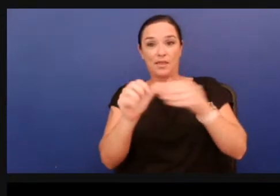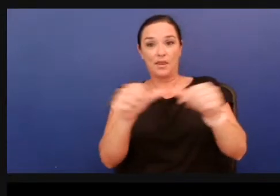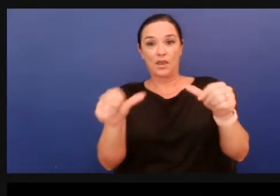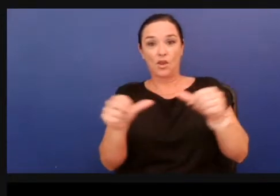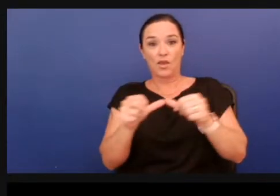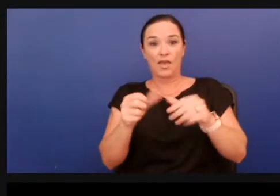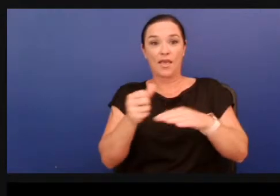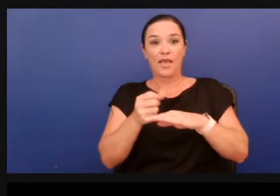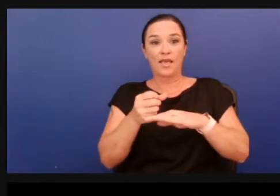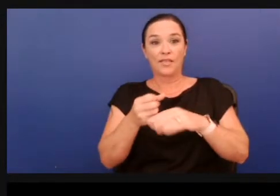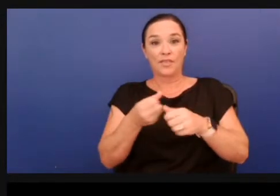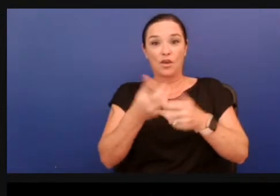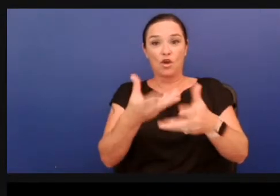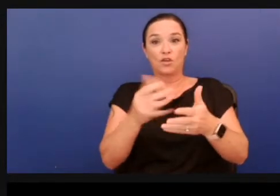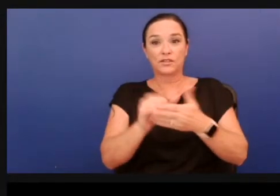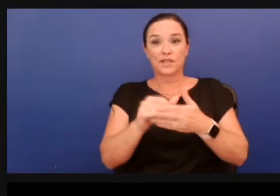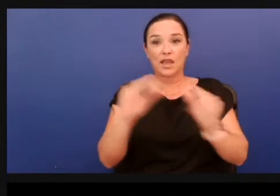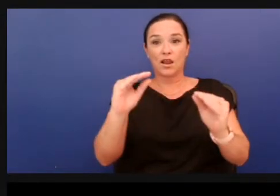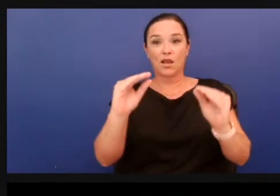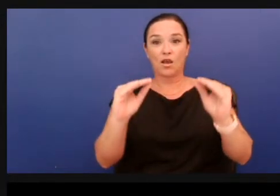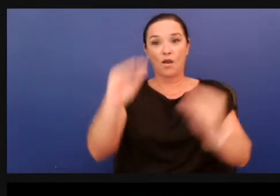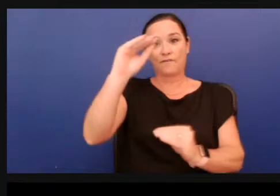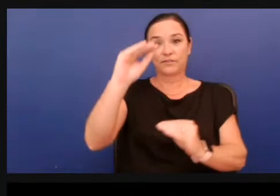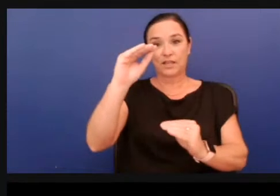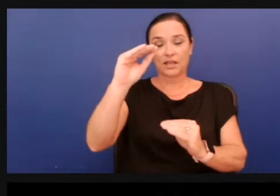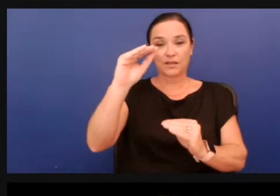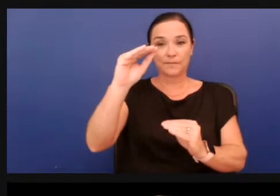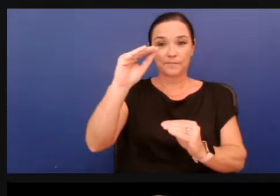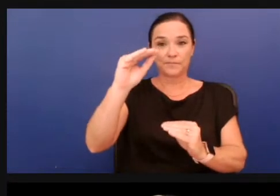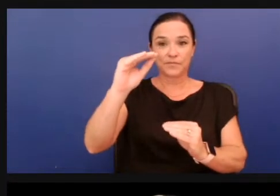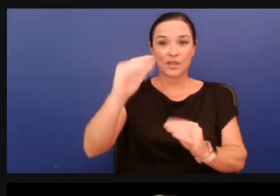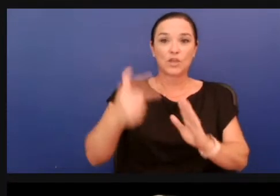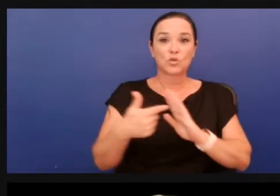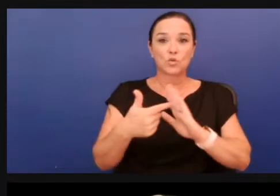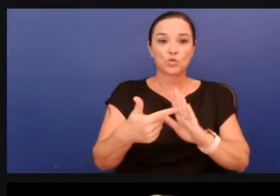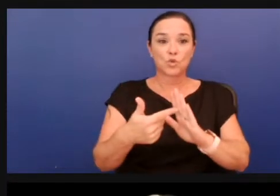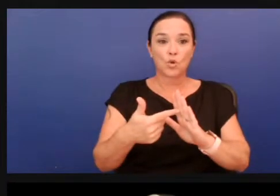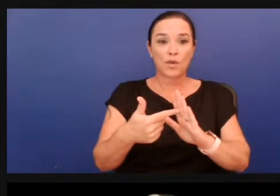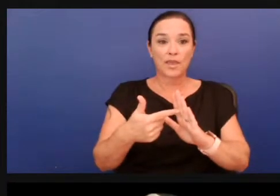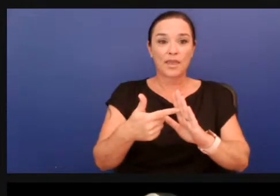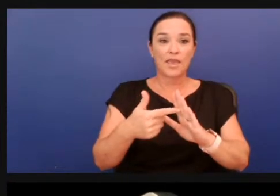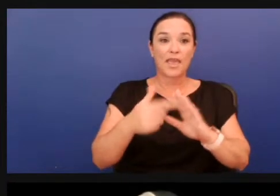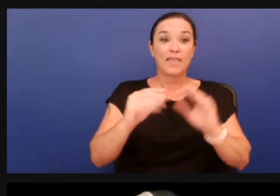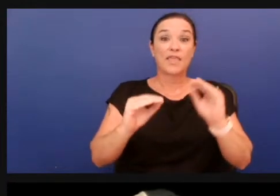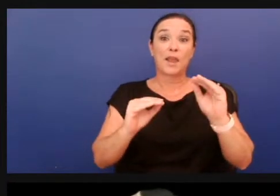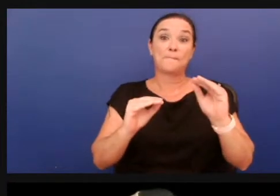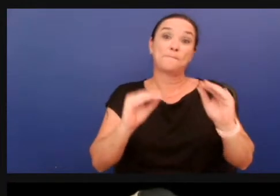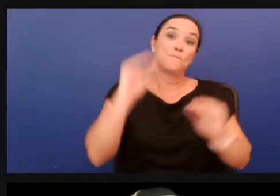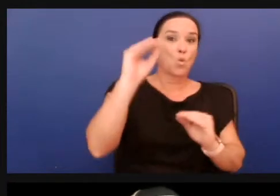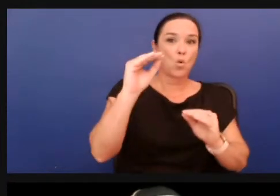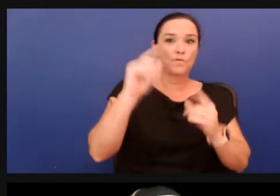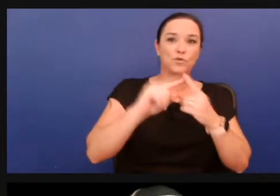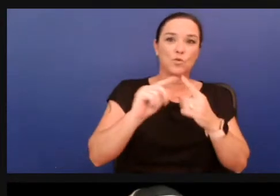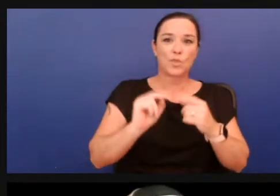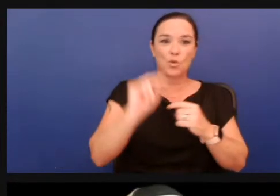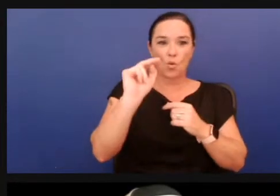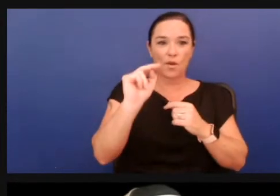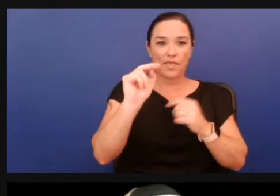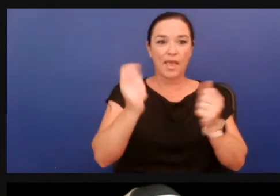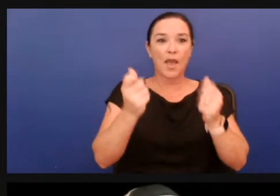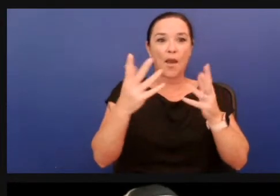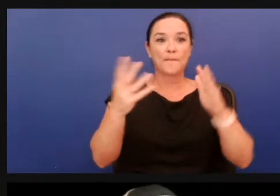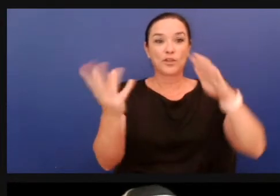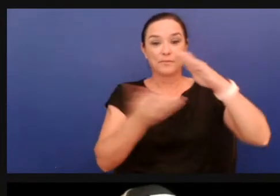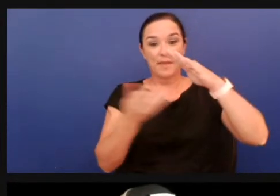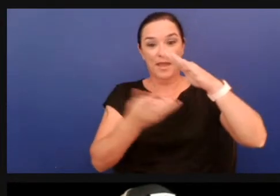offset at Byron's Ledge. So this actually stepped up, right? So it's just showing if it got shoved that far to the north, how much magma was